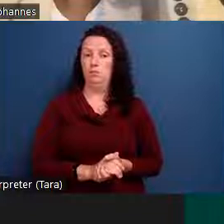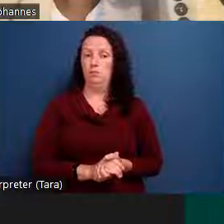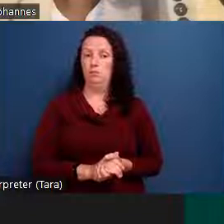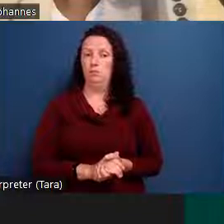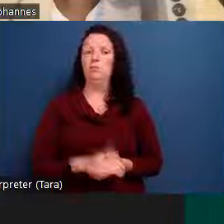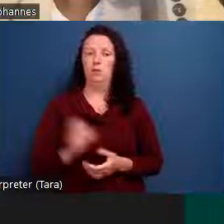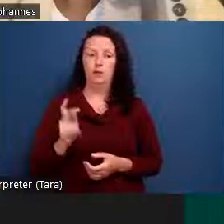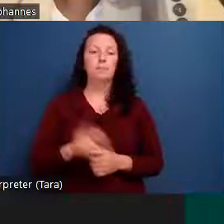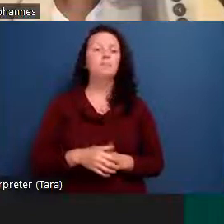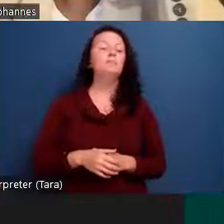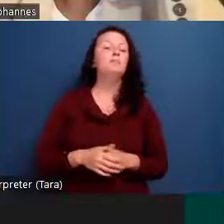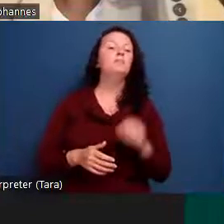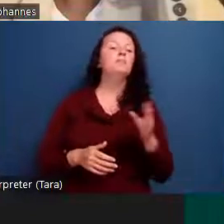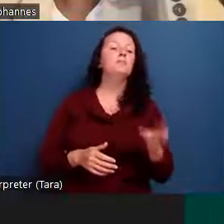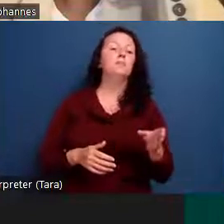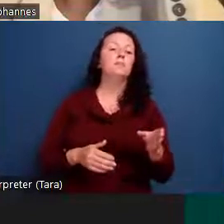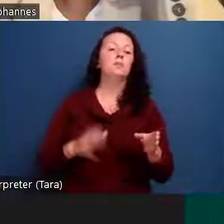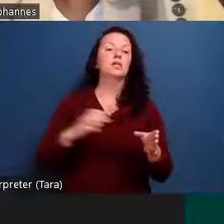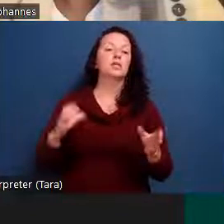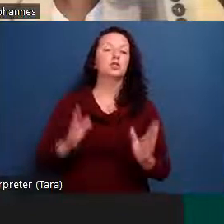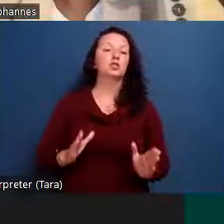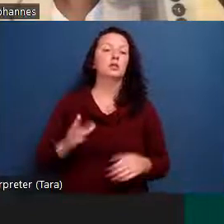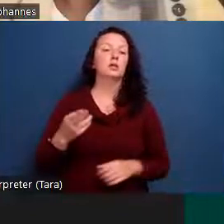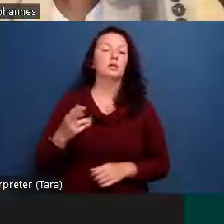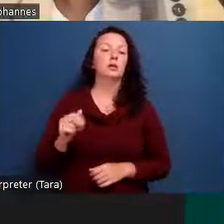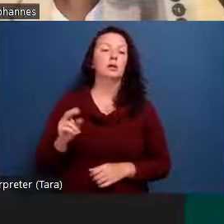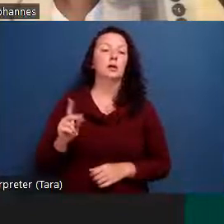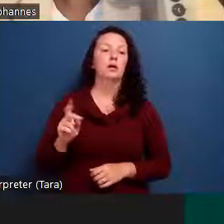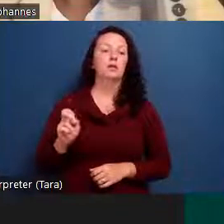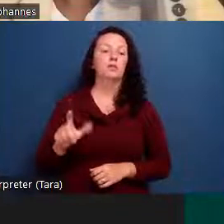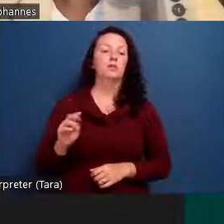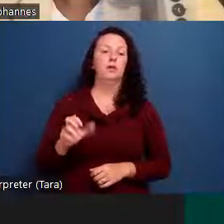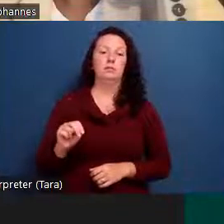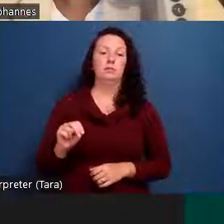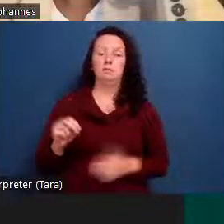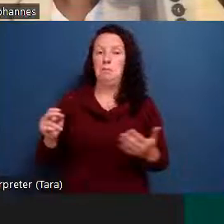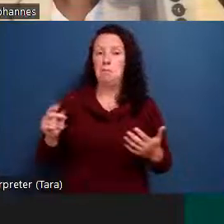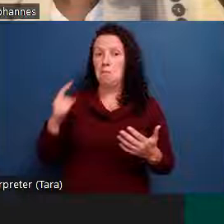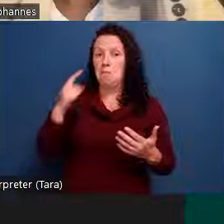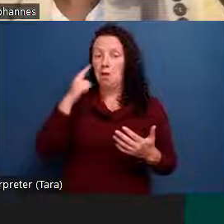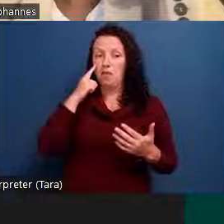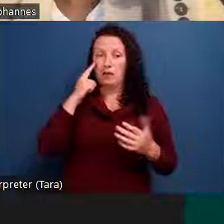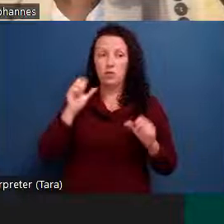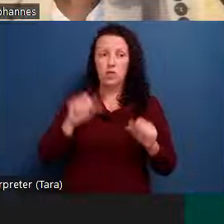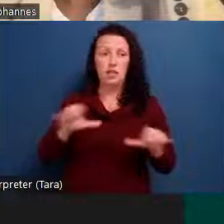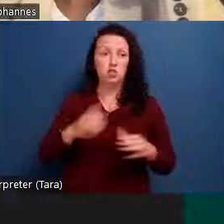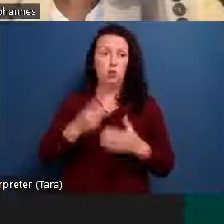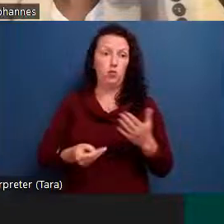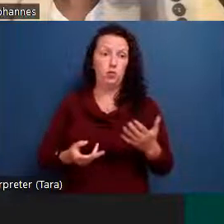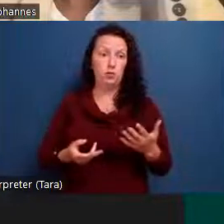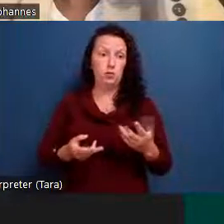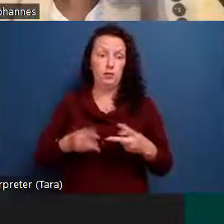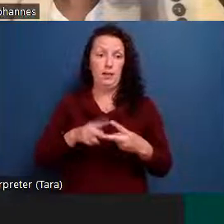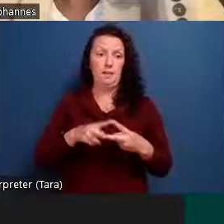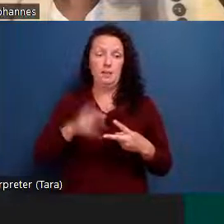Okay, thank you. Commissioner Handelman. Yeah, I think we can do both things that people are asking for by just reversing the